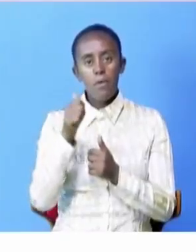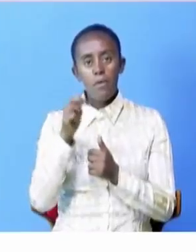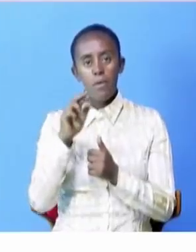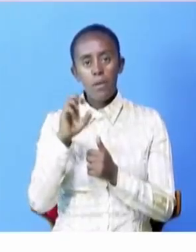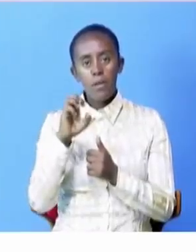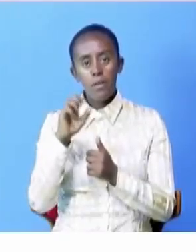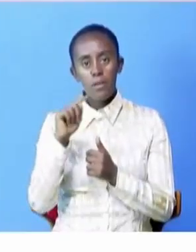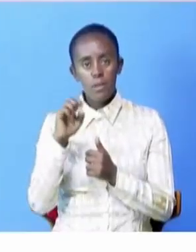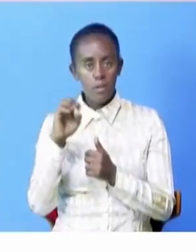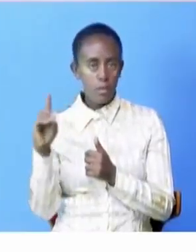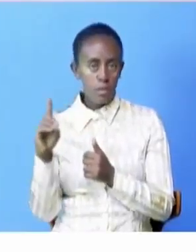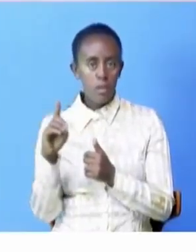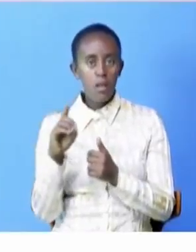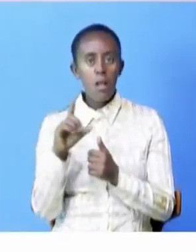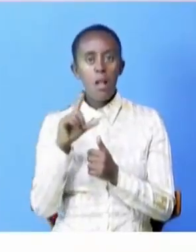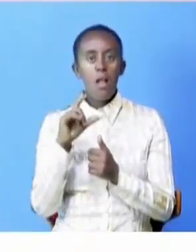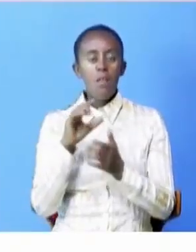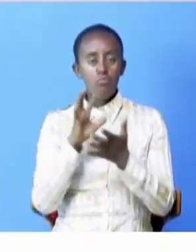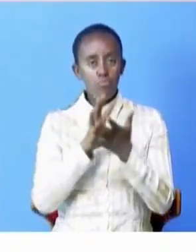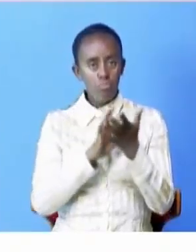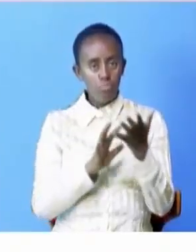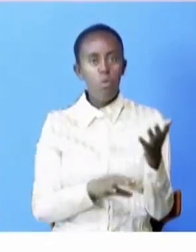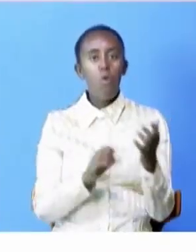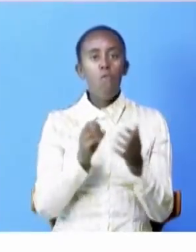list of items.